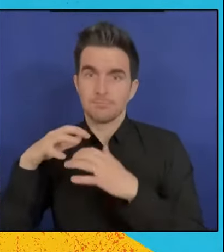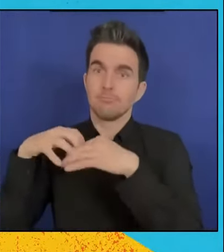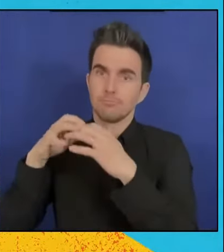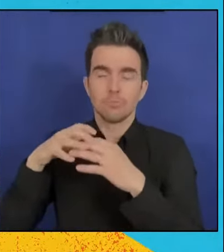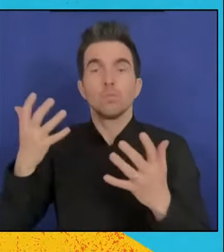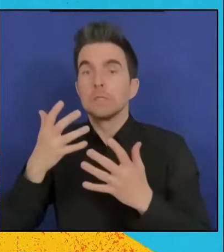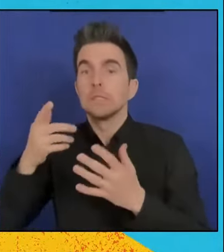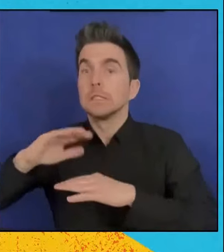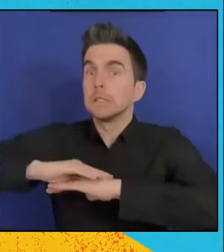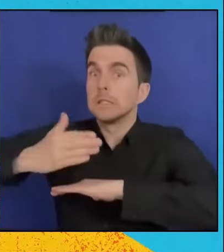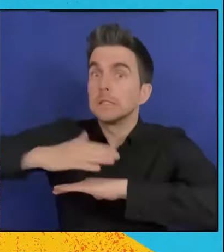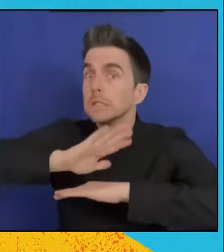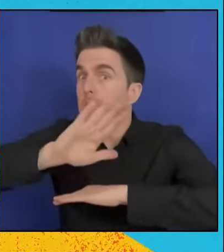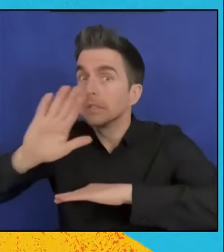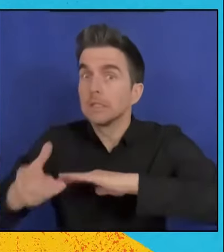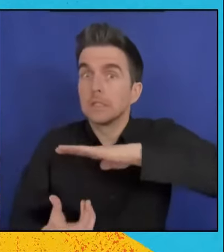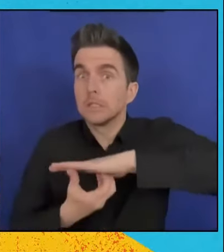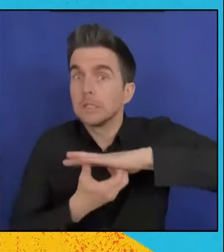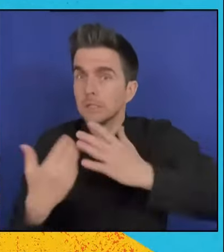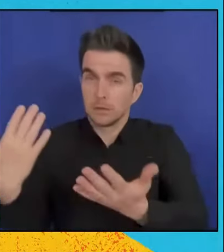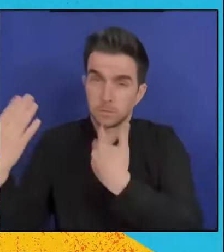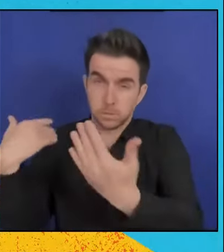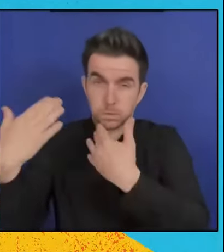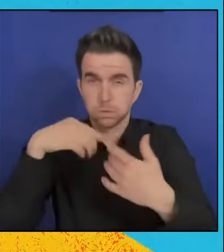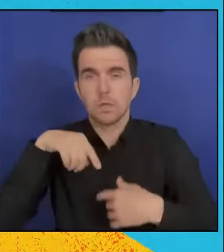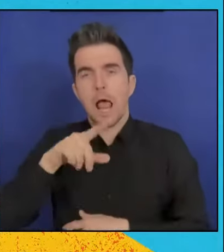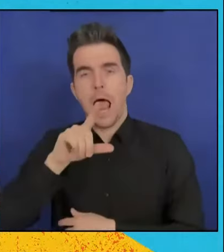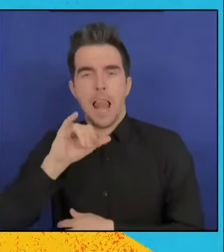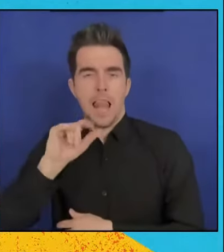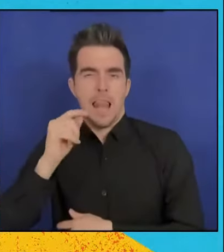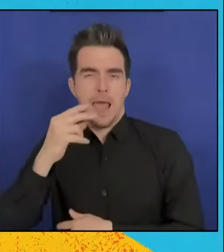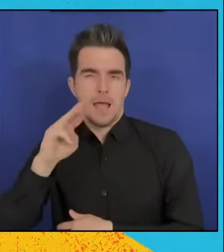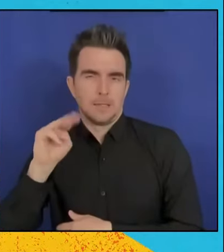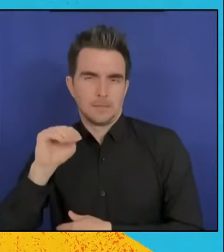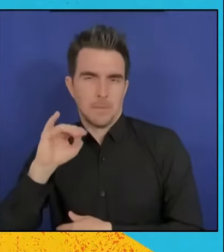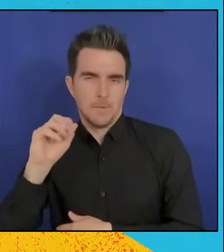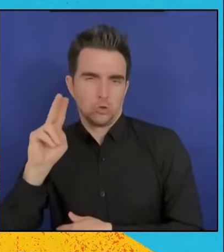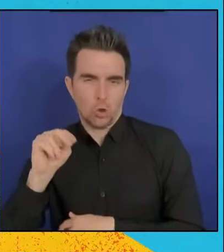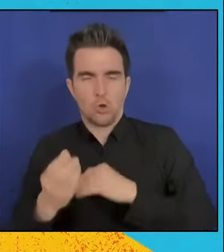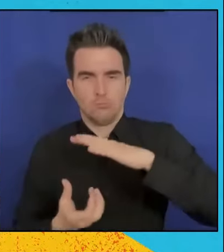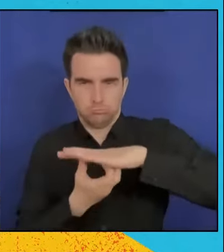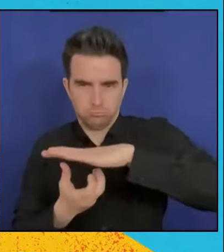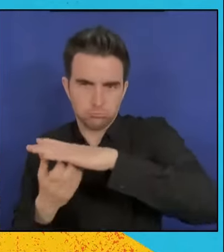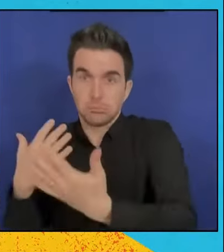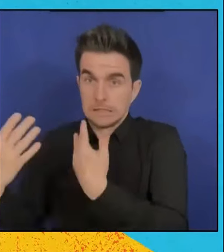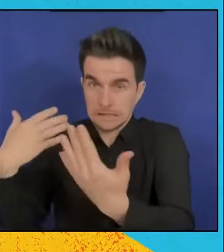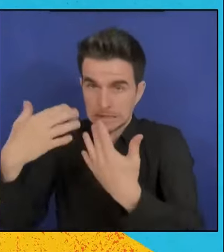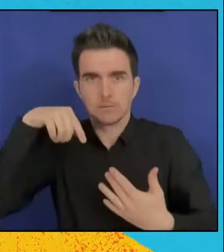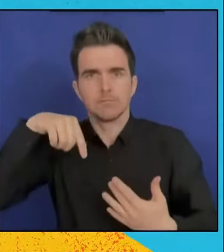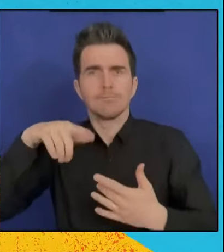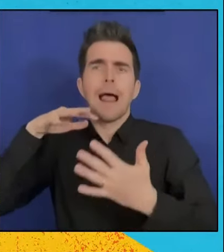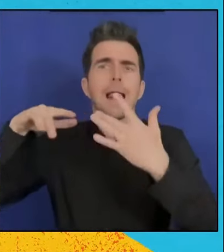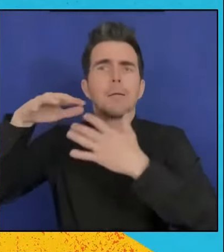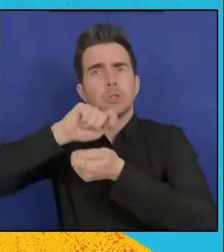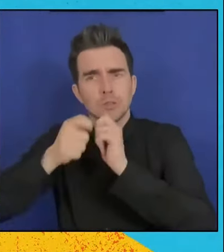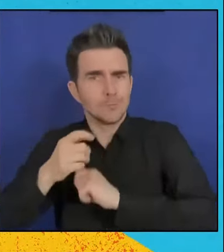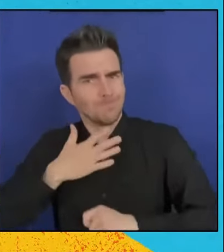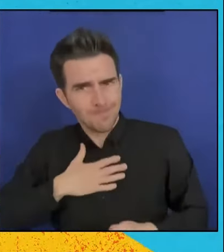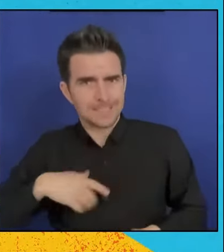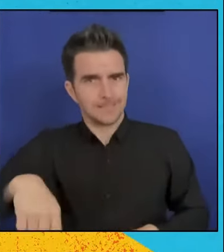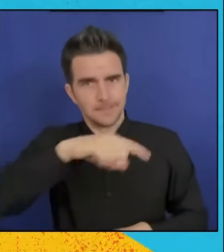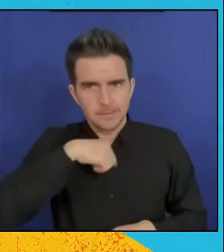it. So right now, we are replacing the kerosene lamps that we have been using in the past with the lighting that is powered by laptop